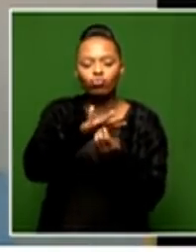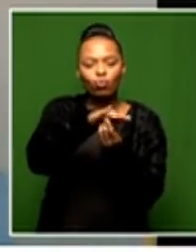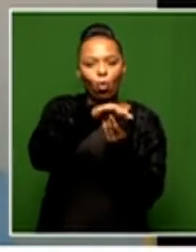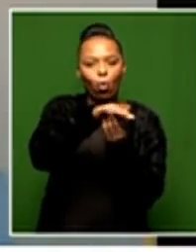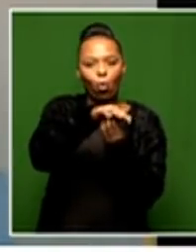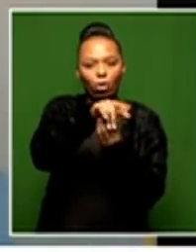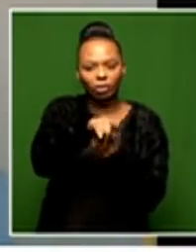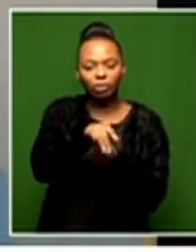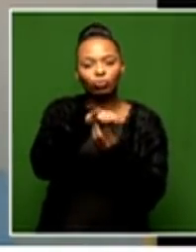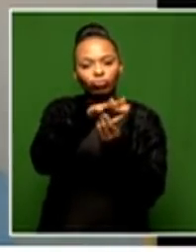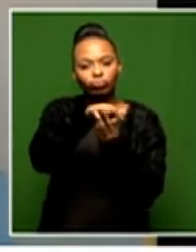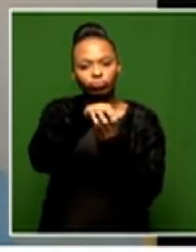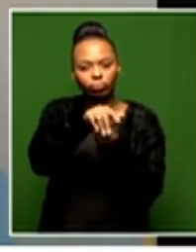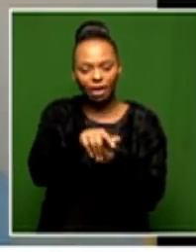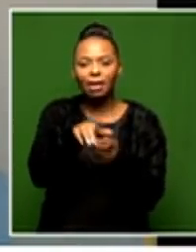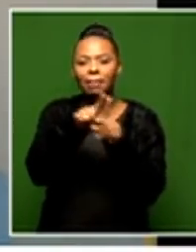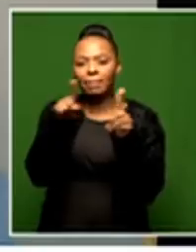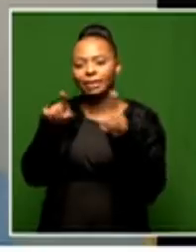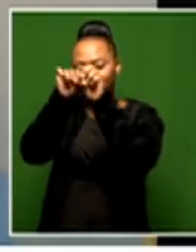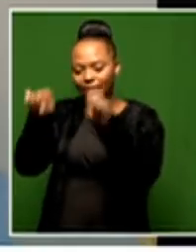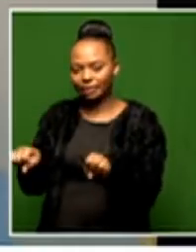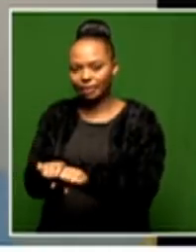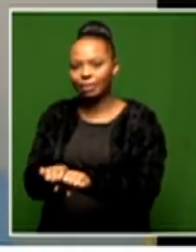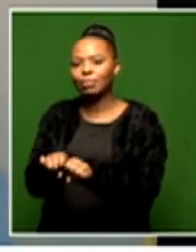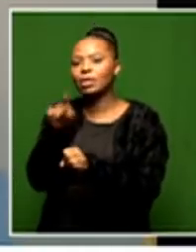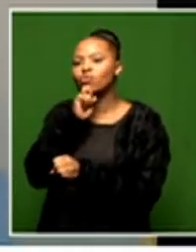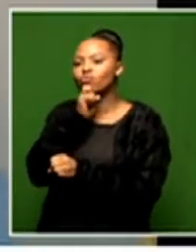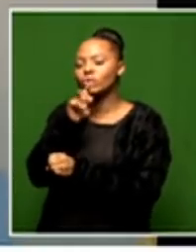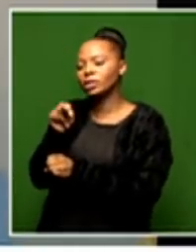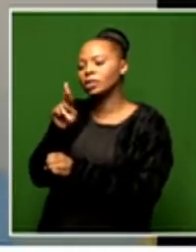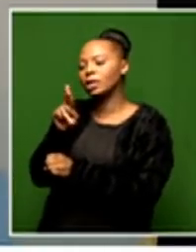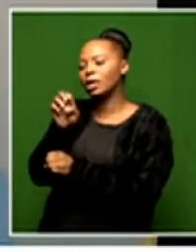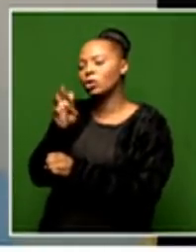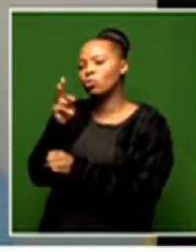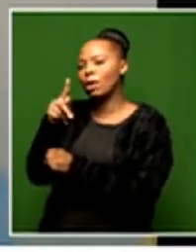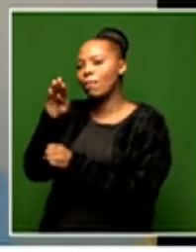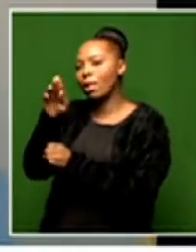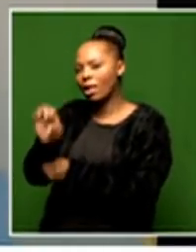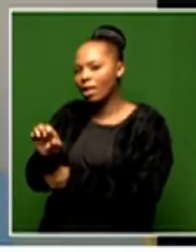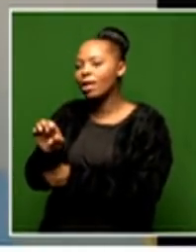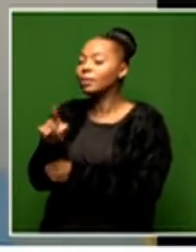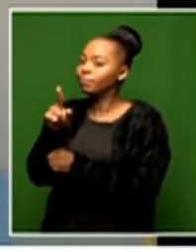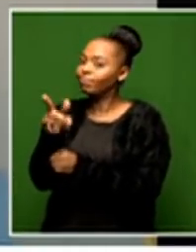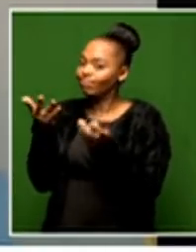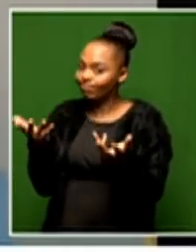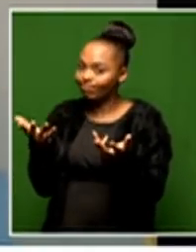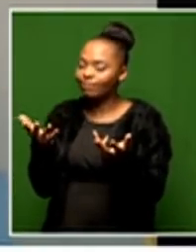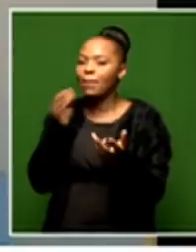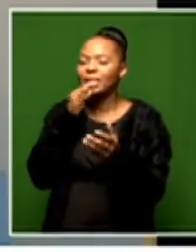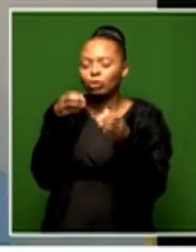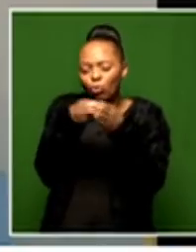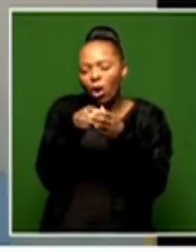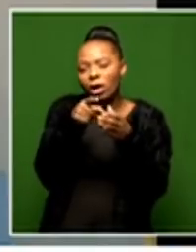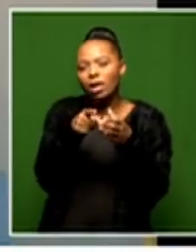that marginal cost, but the system is still primarily a fossil fuel-based system. So you've got the a small